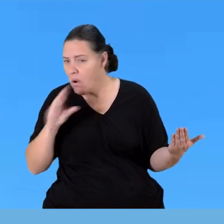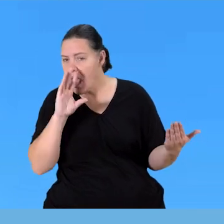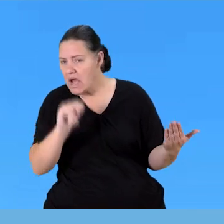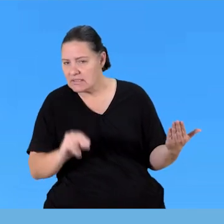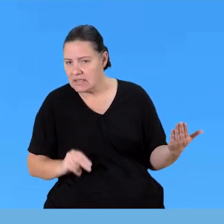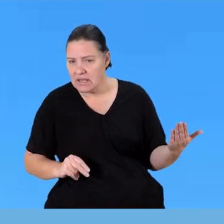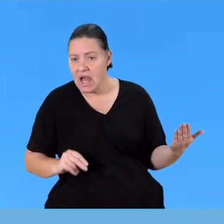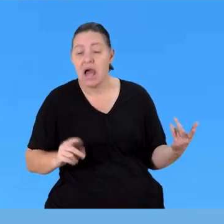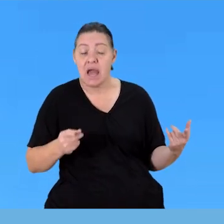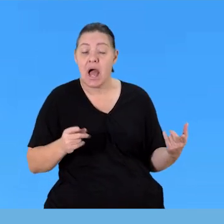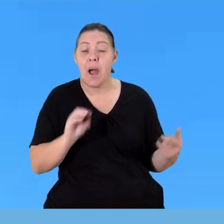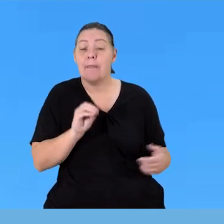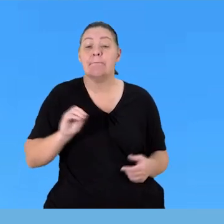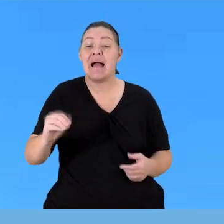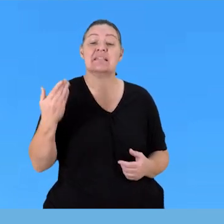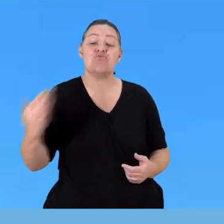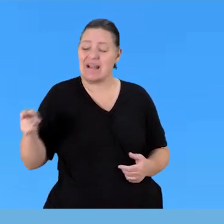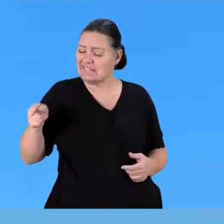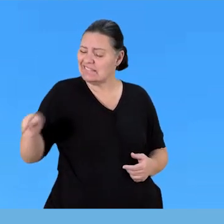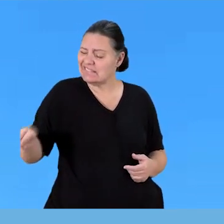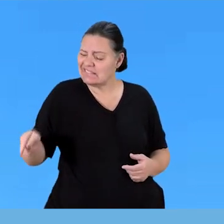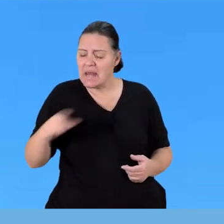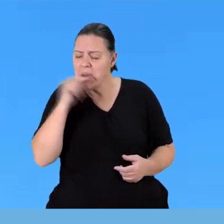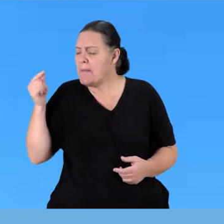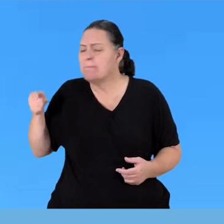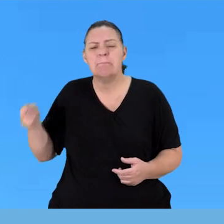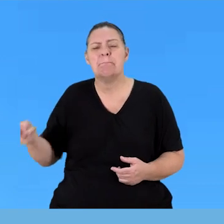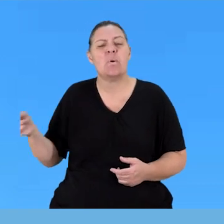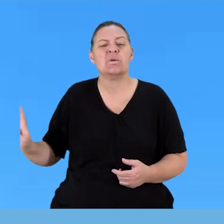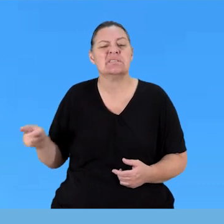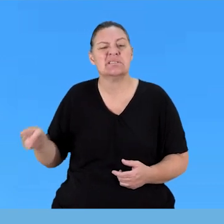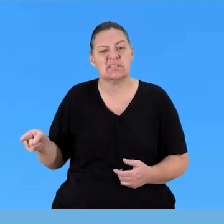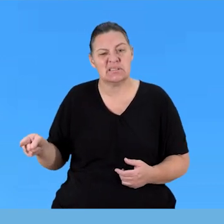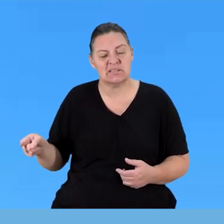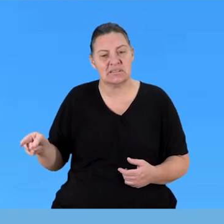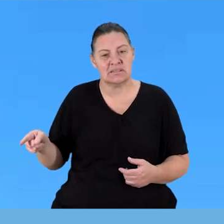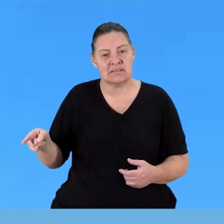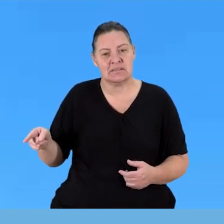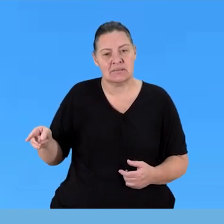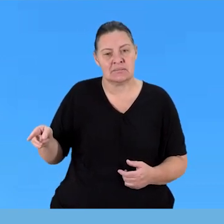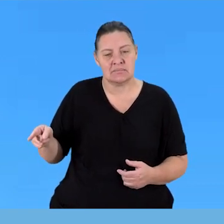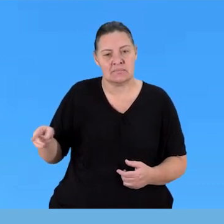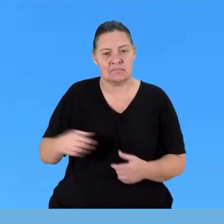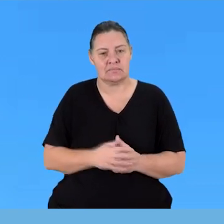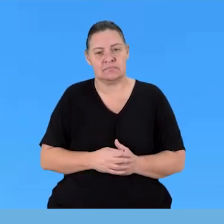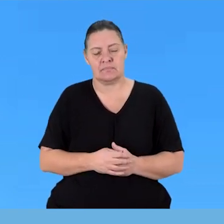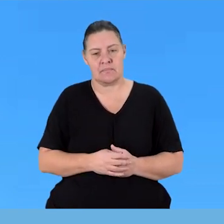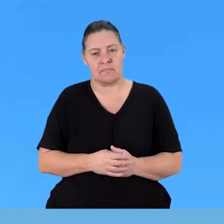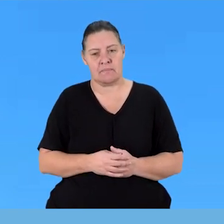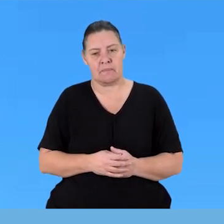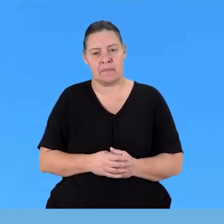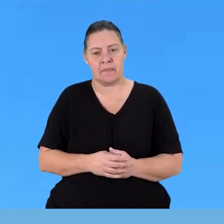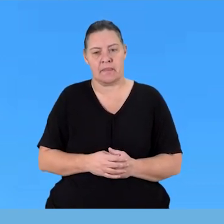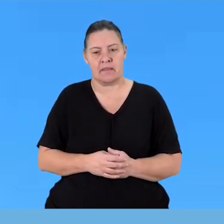the substances that are placed on the right-hand side. So these ones, the right-hand side of the arrow in a chemical equation, what are they